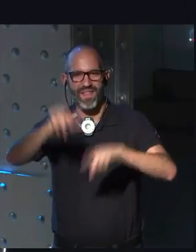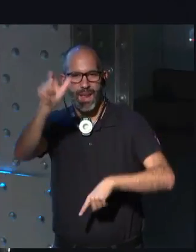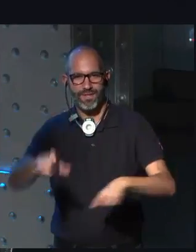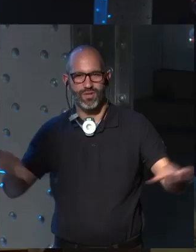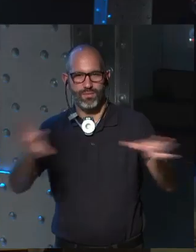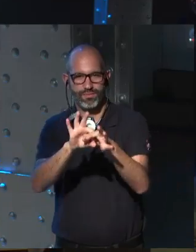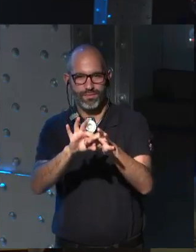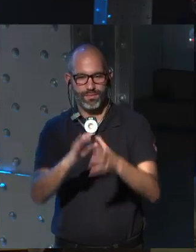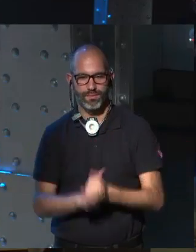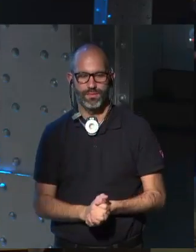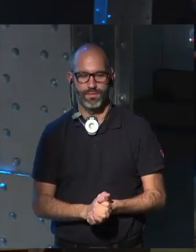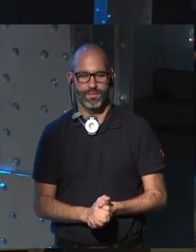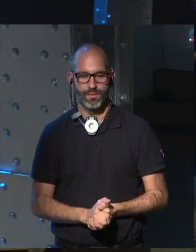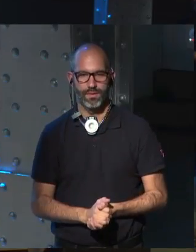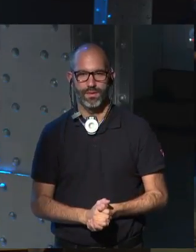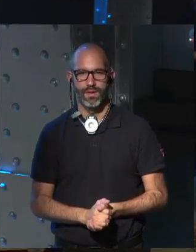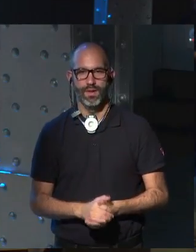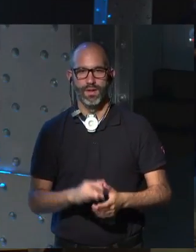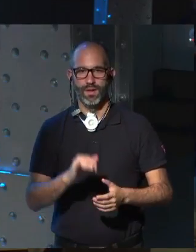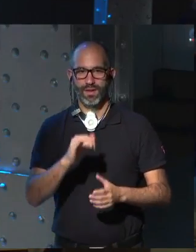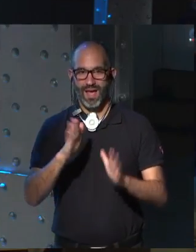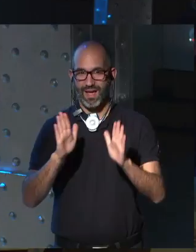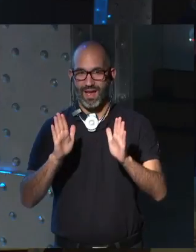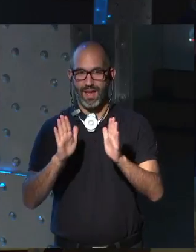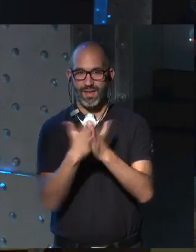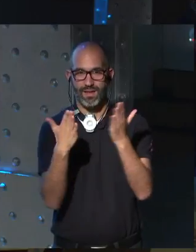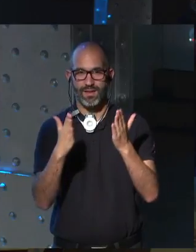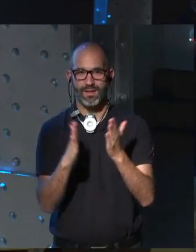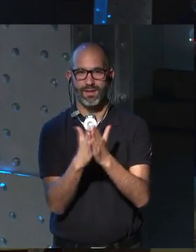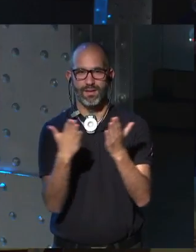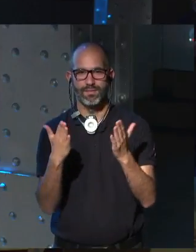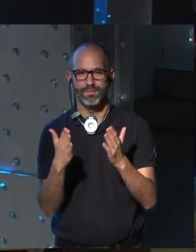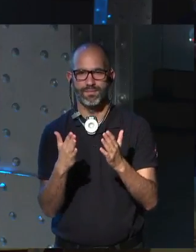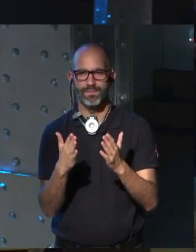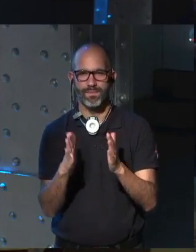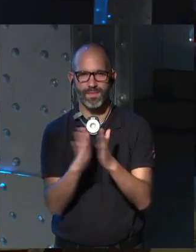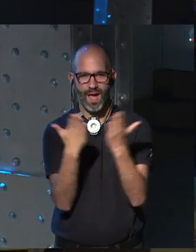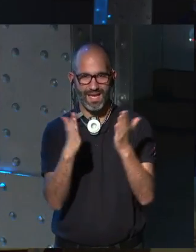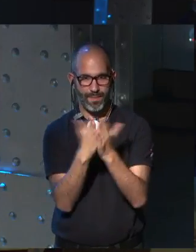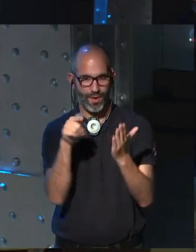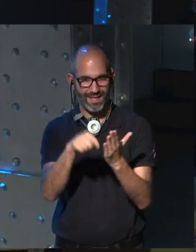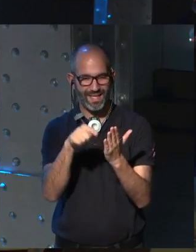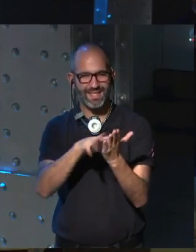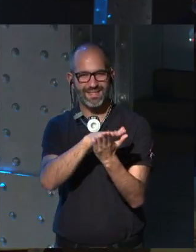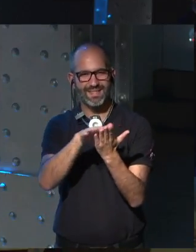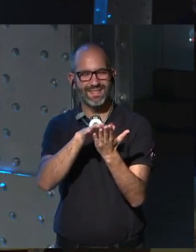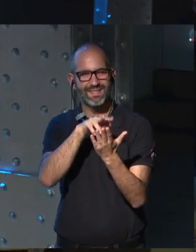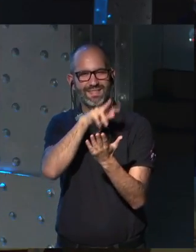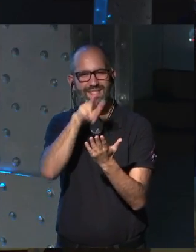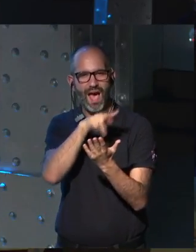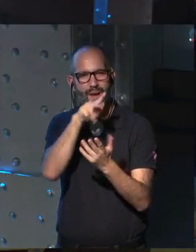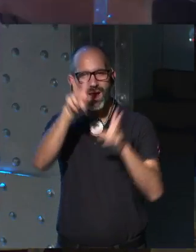Hay muchas cosas. There's lots of things that are mentioned in this book on sound and